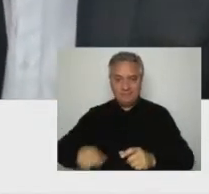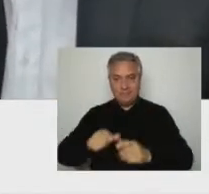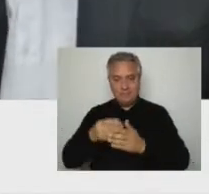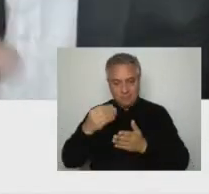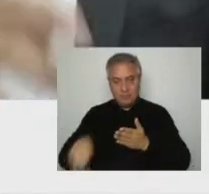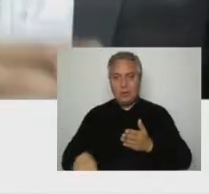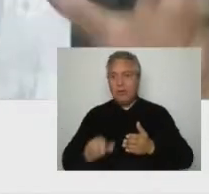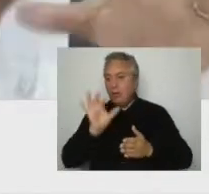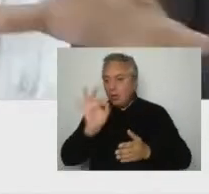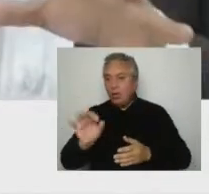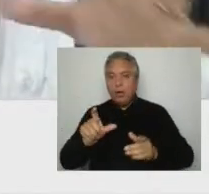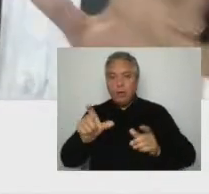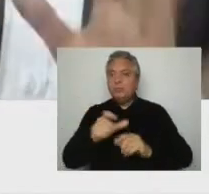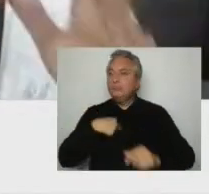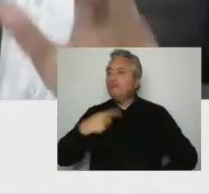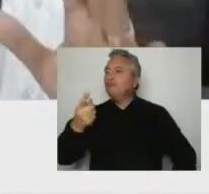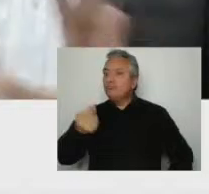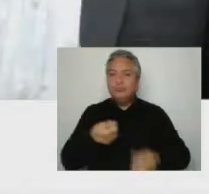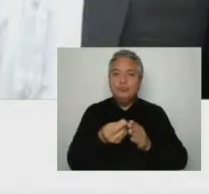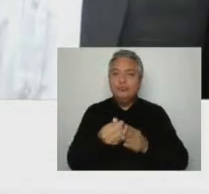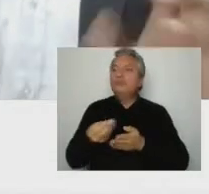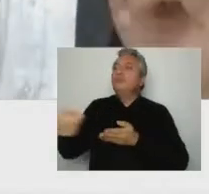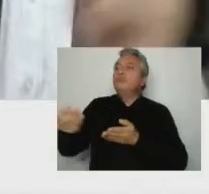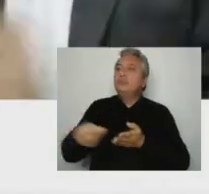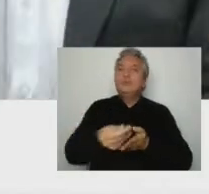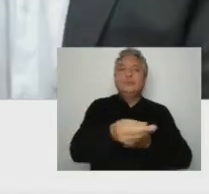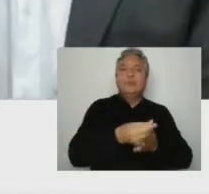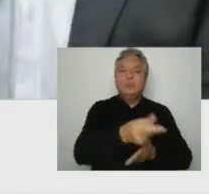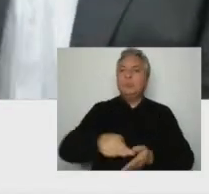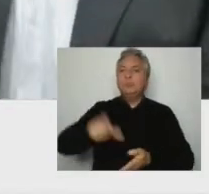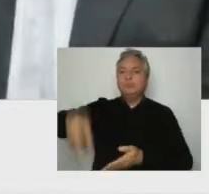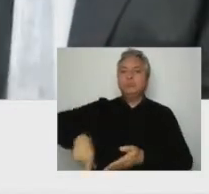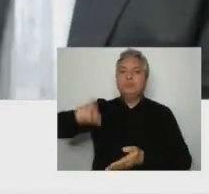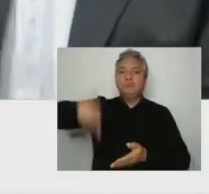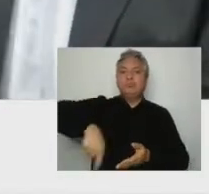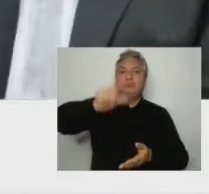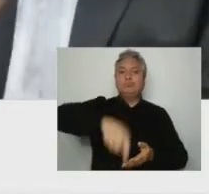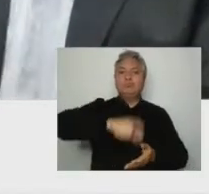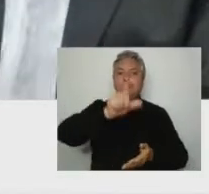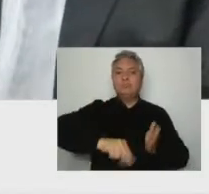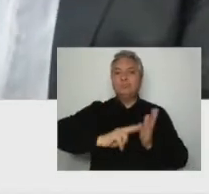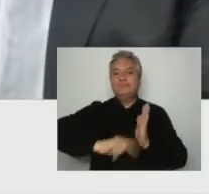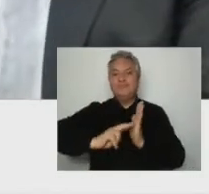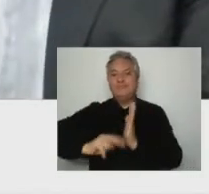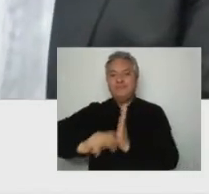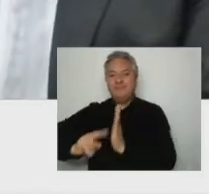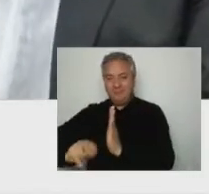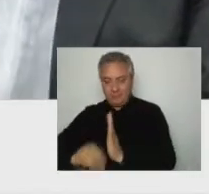the system more flexible, we are looking into different technological mechanisms